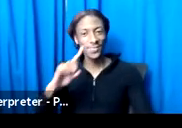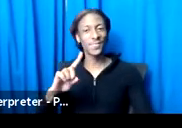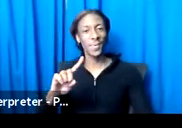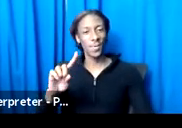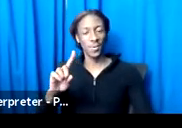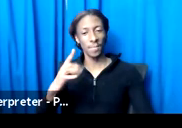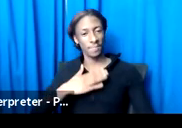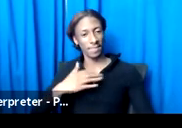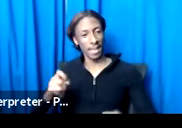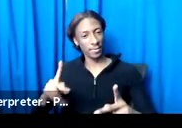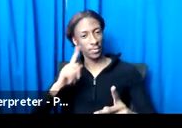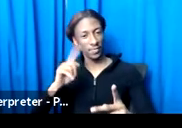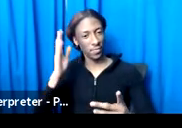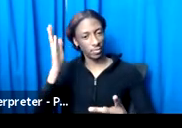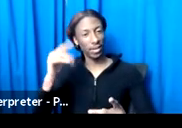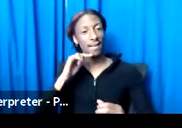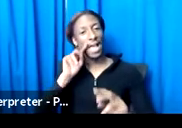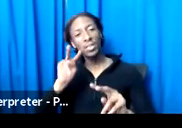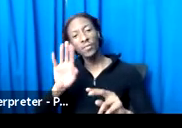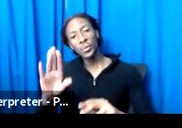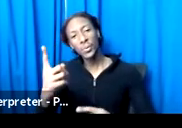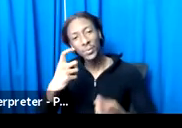today, and look forward to your questions.